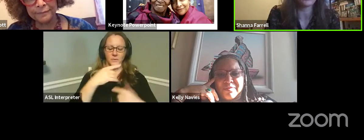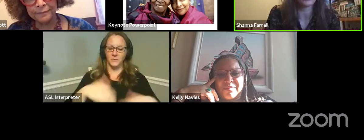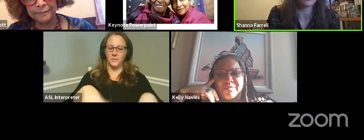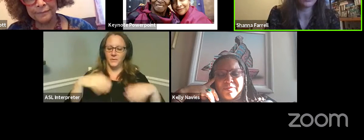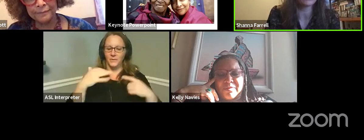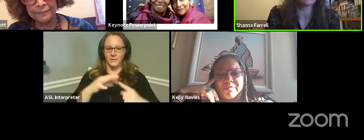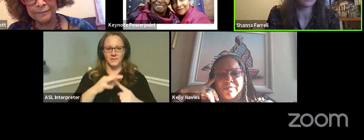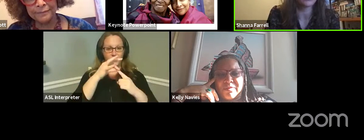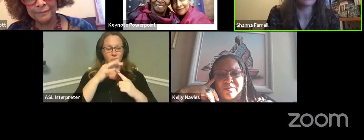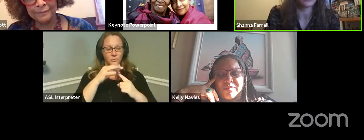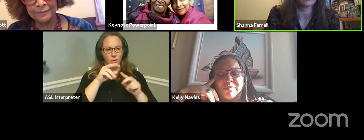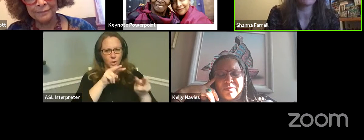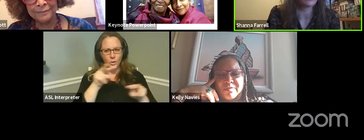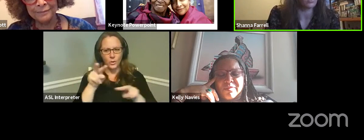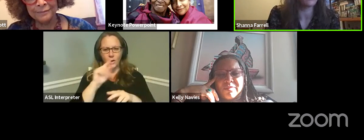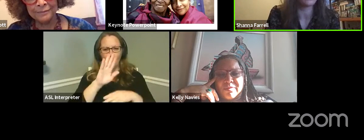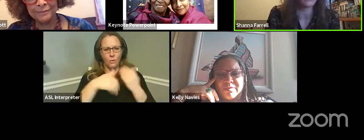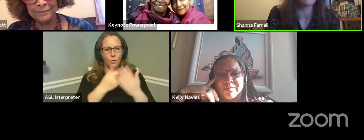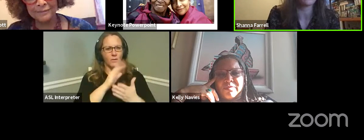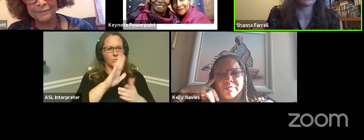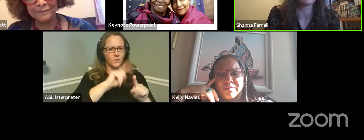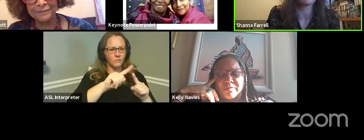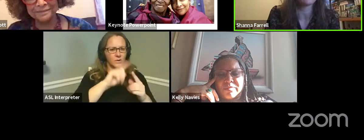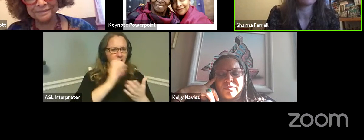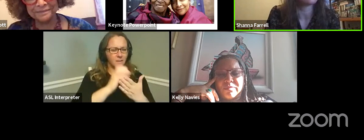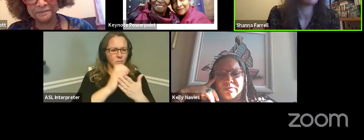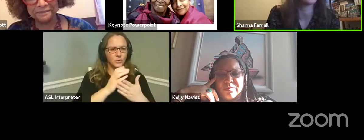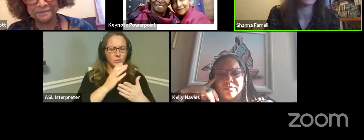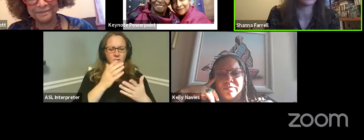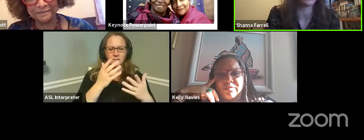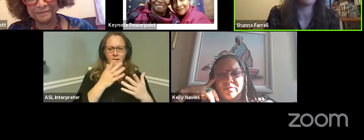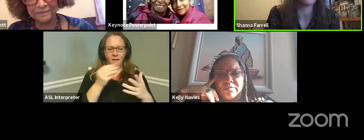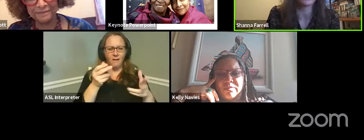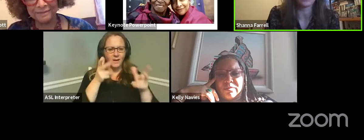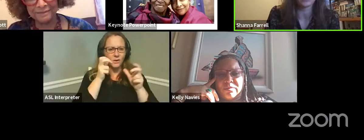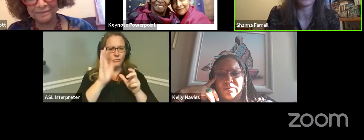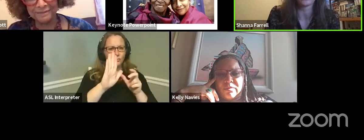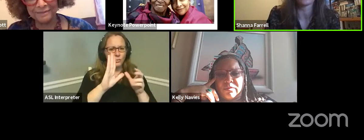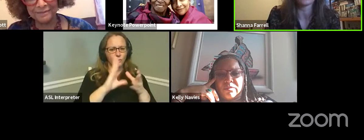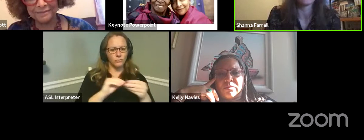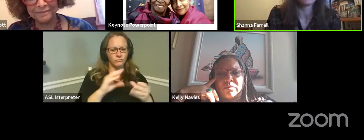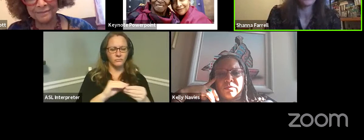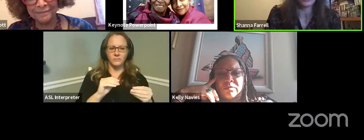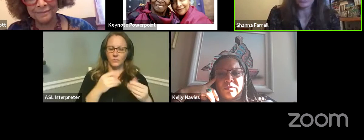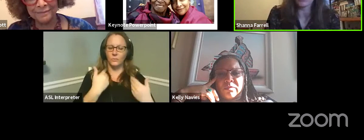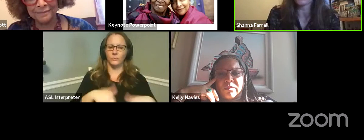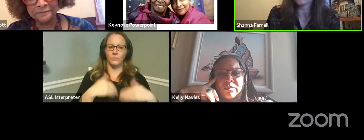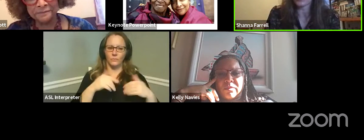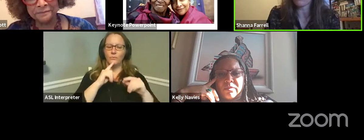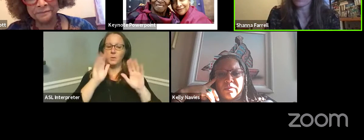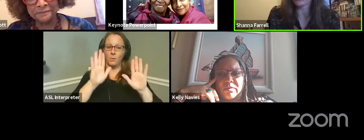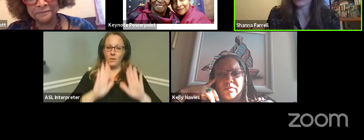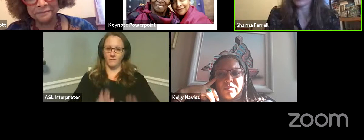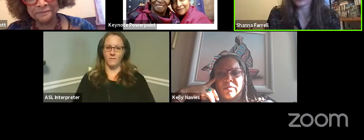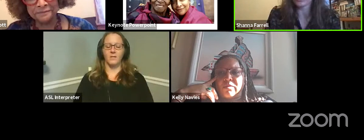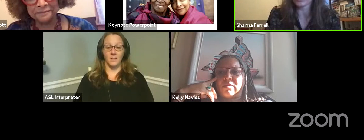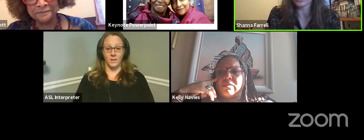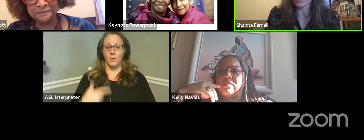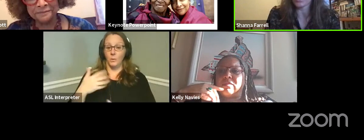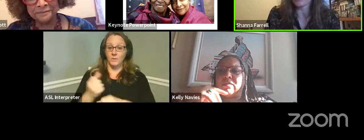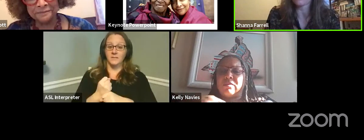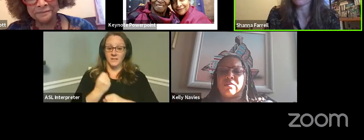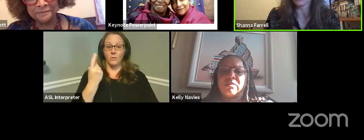seeing all of your images and hearing you talk about them was really wonderful. So thank you. We do have one